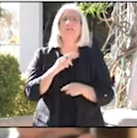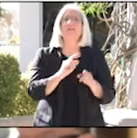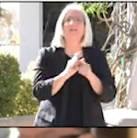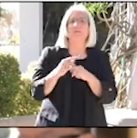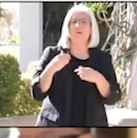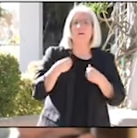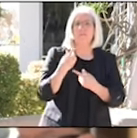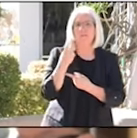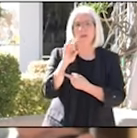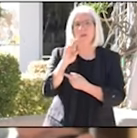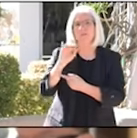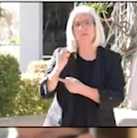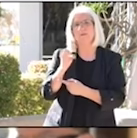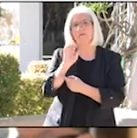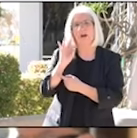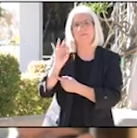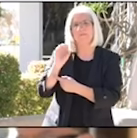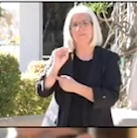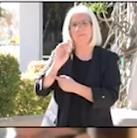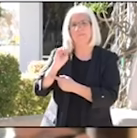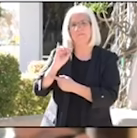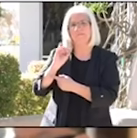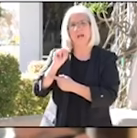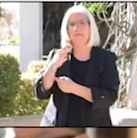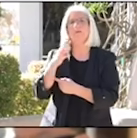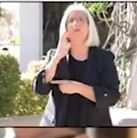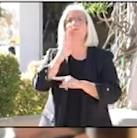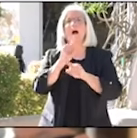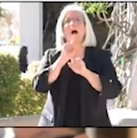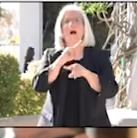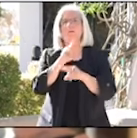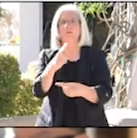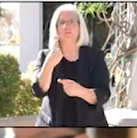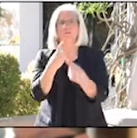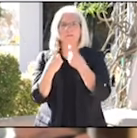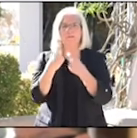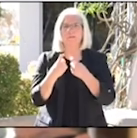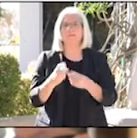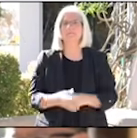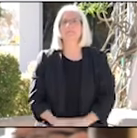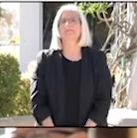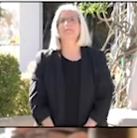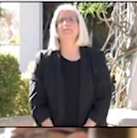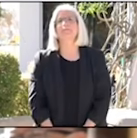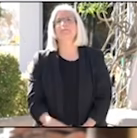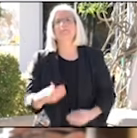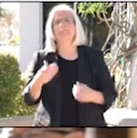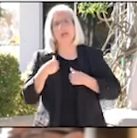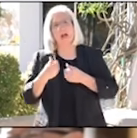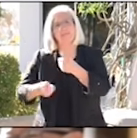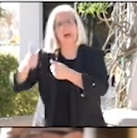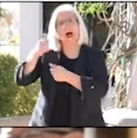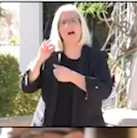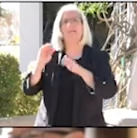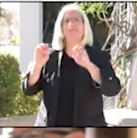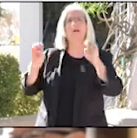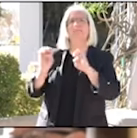Executive, and Dr. Ahmad Kamal, the head of the Emergency Operations Center Healthcare Surge Branch.